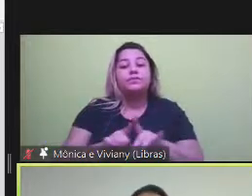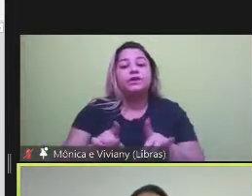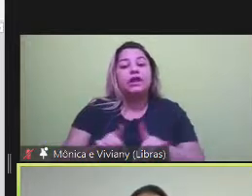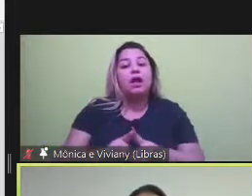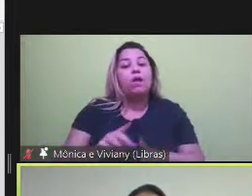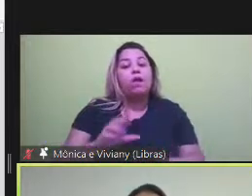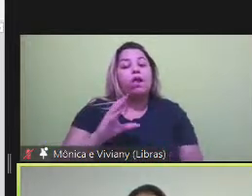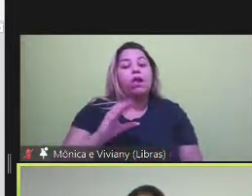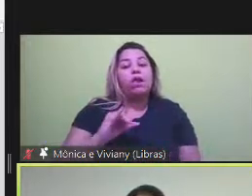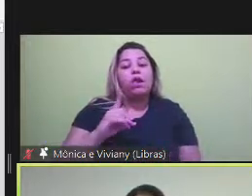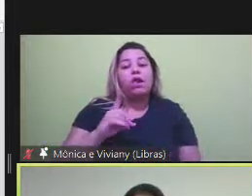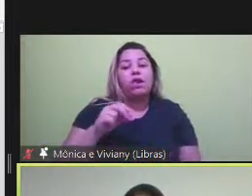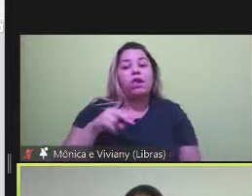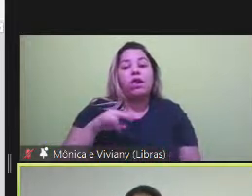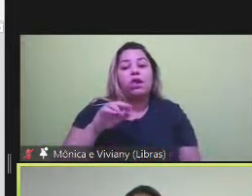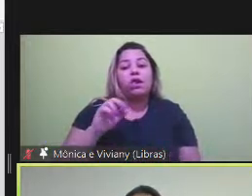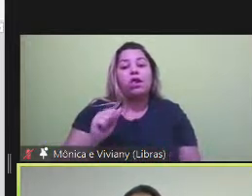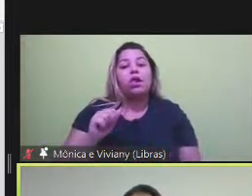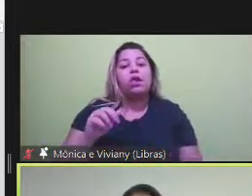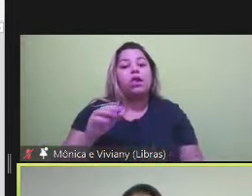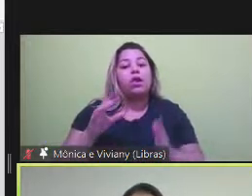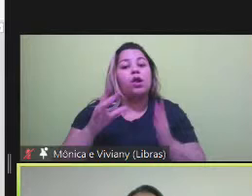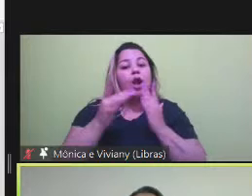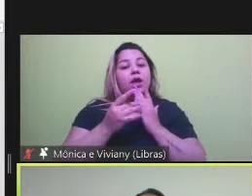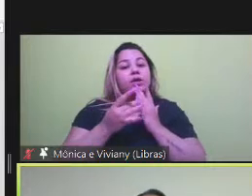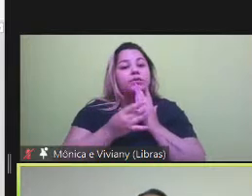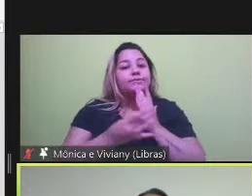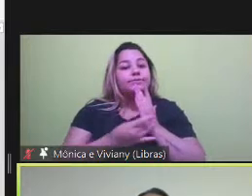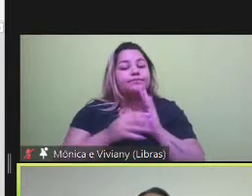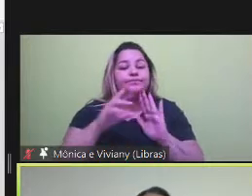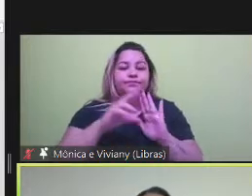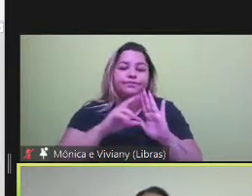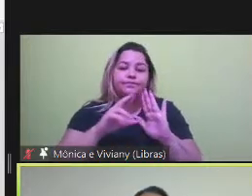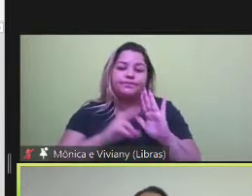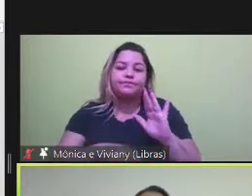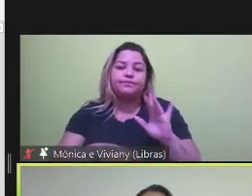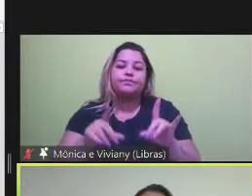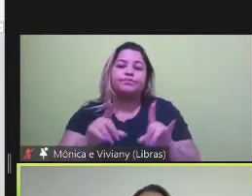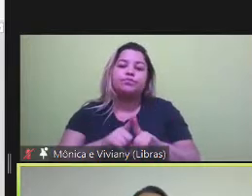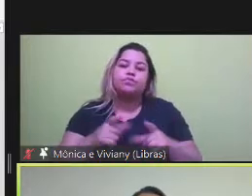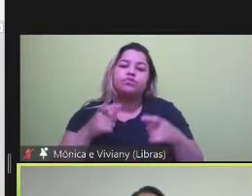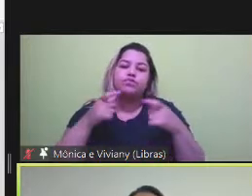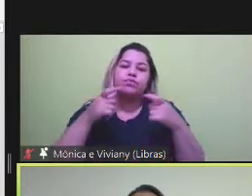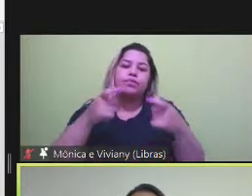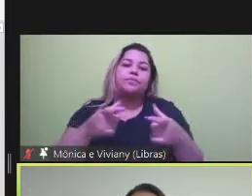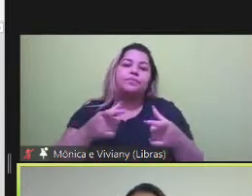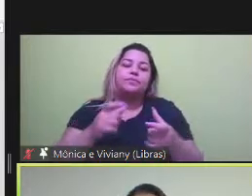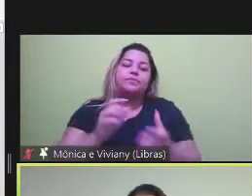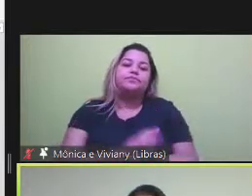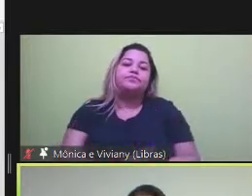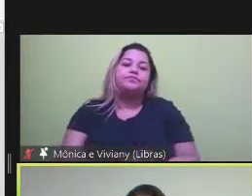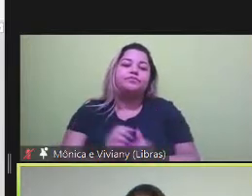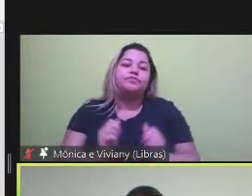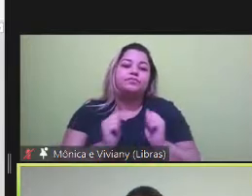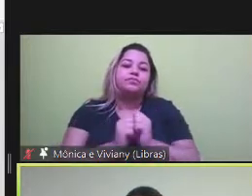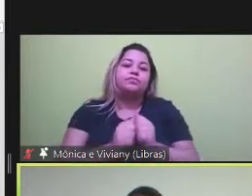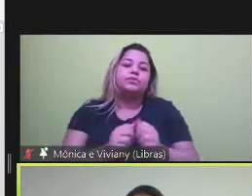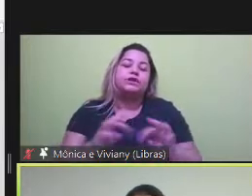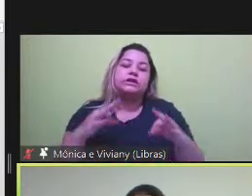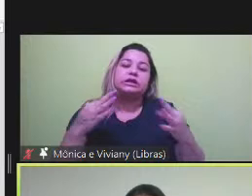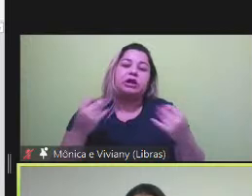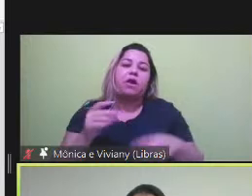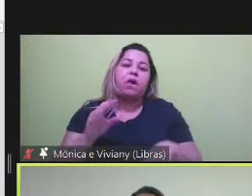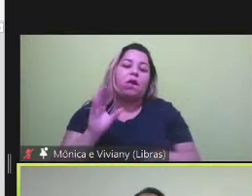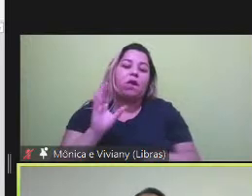accuracy, and to see this, and we were able to create this booklet for registry where we take alongside the school